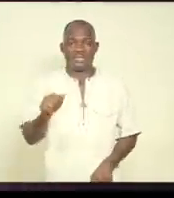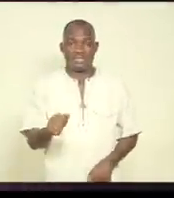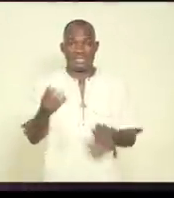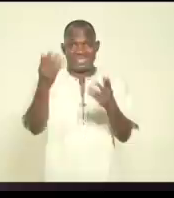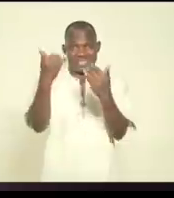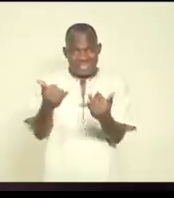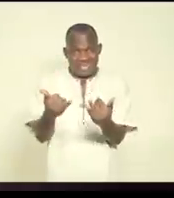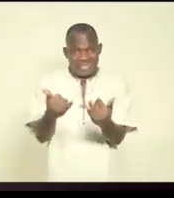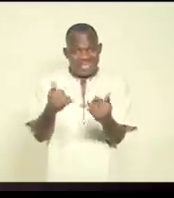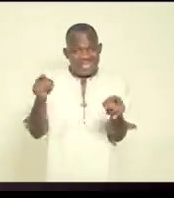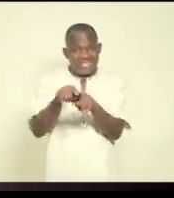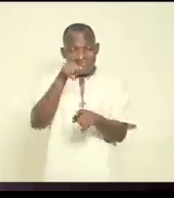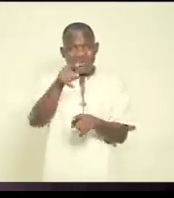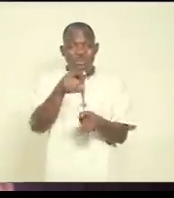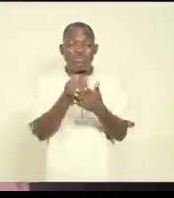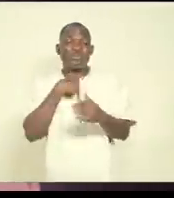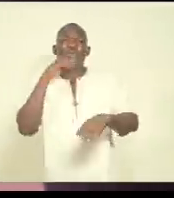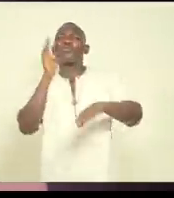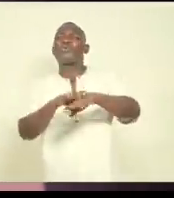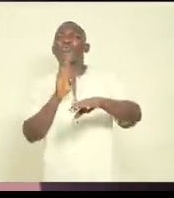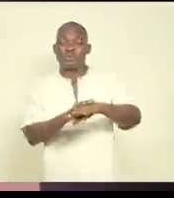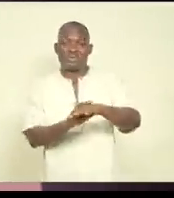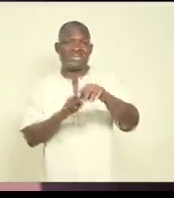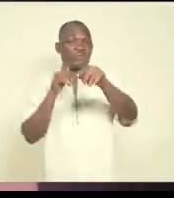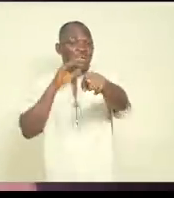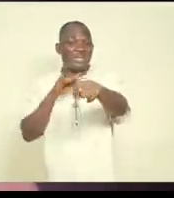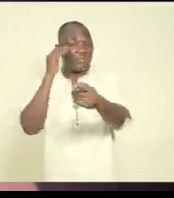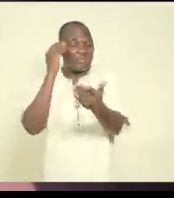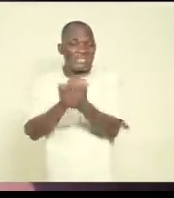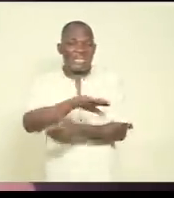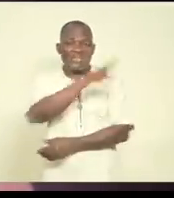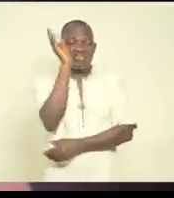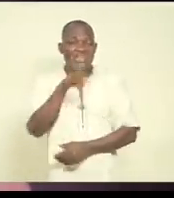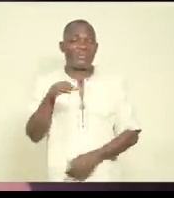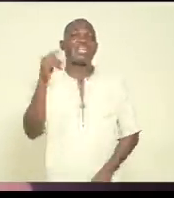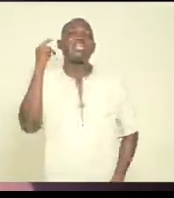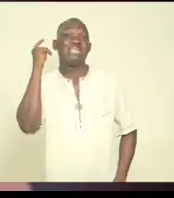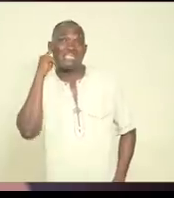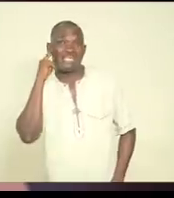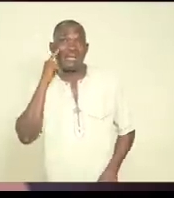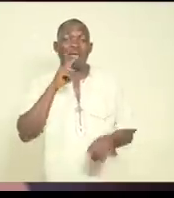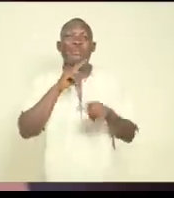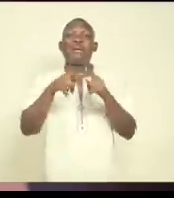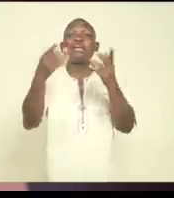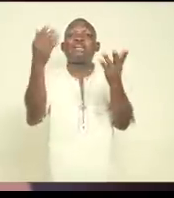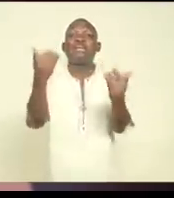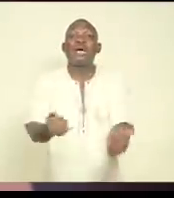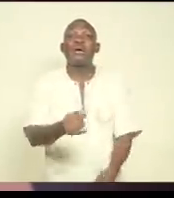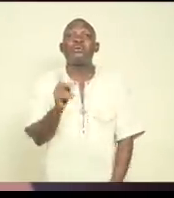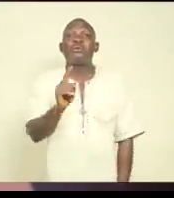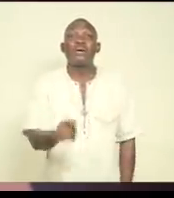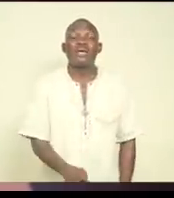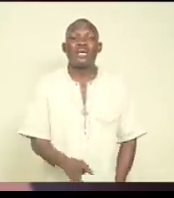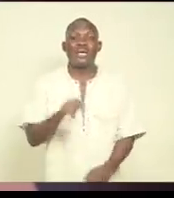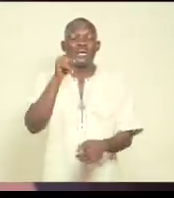See, like you, I warned her to stop abusing her son. But she didn't listen. And